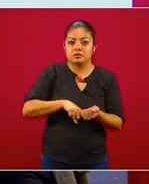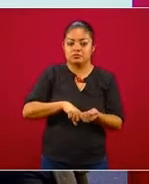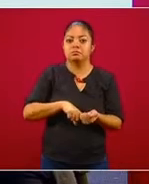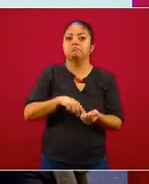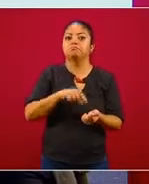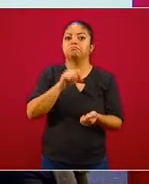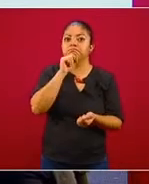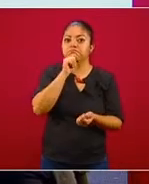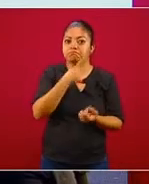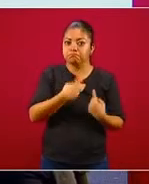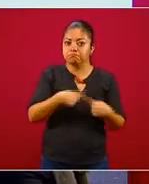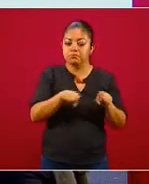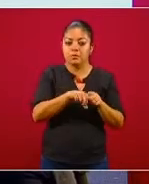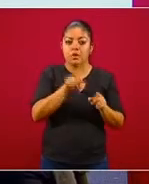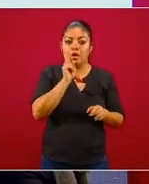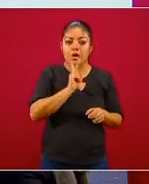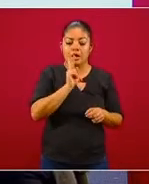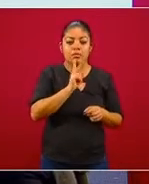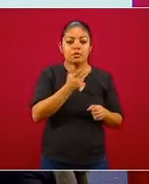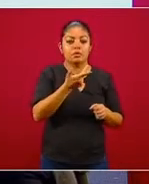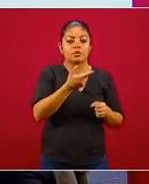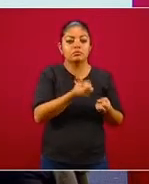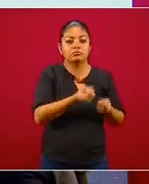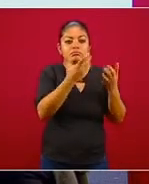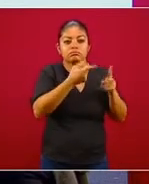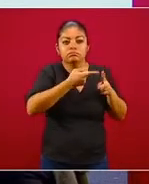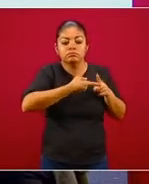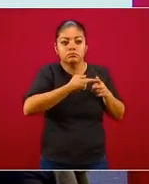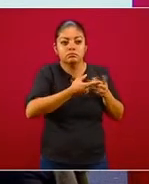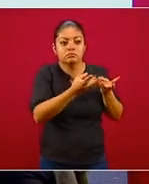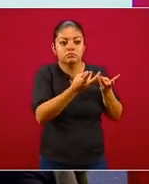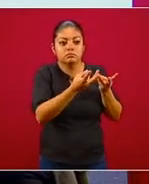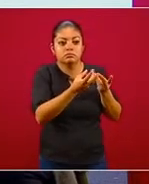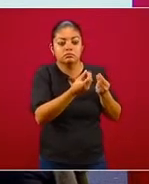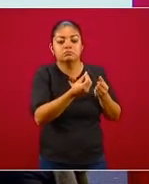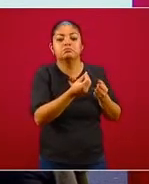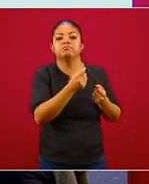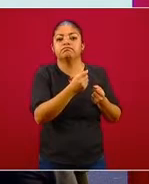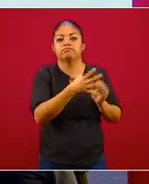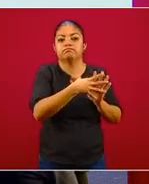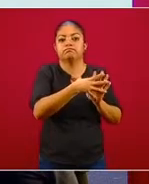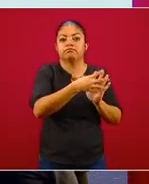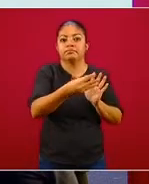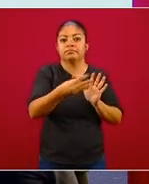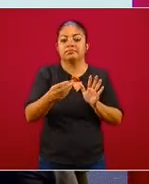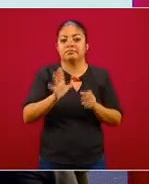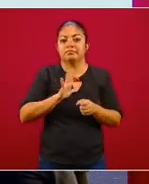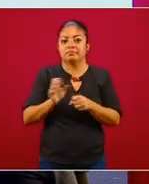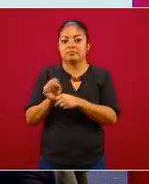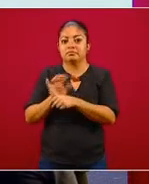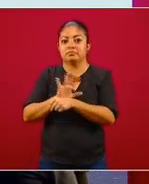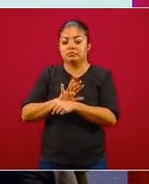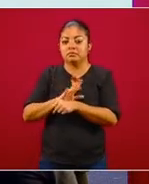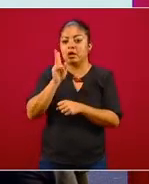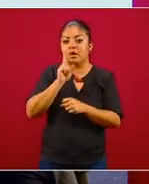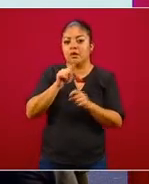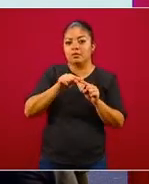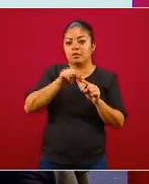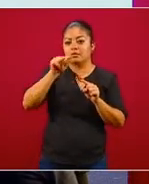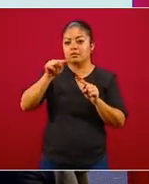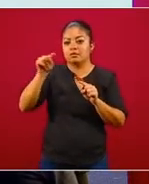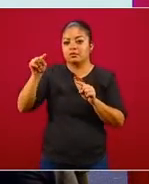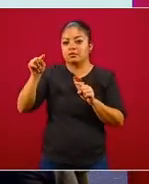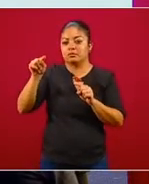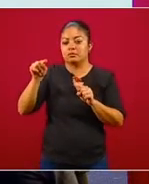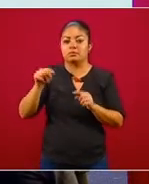And the bars that appear in pink, in reddish, that's the actual cases that have been reported so